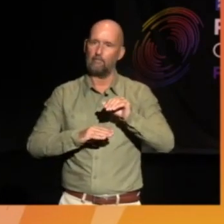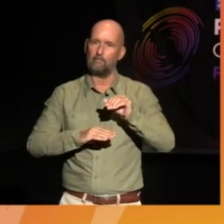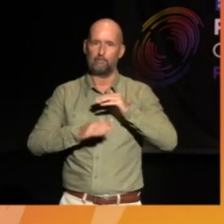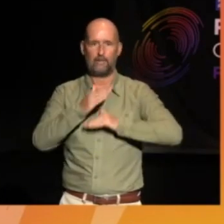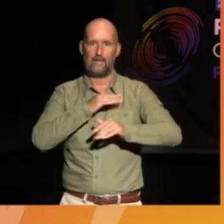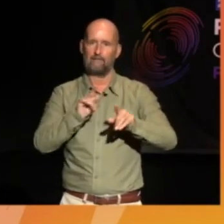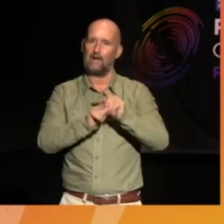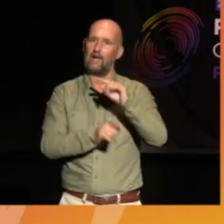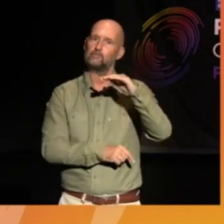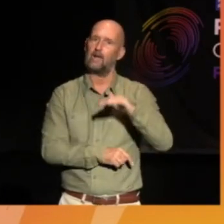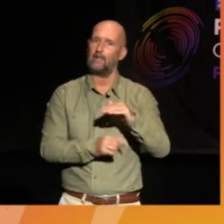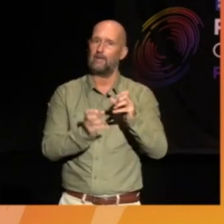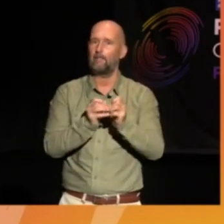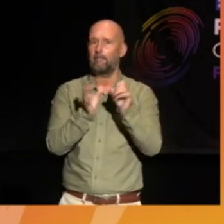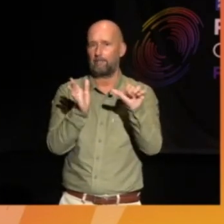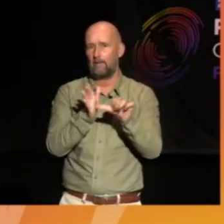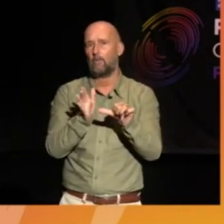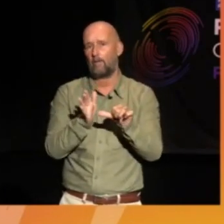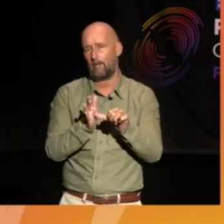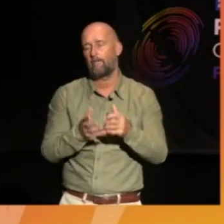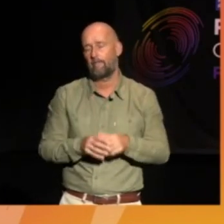of